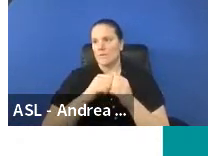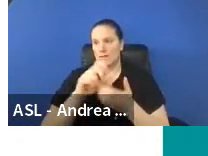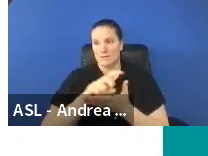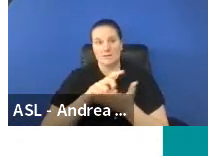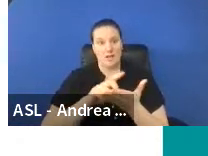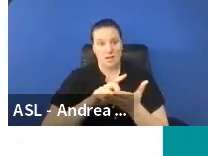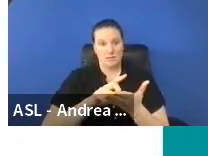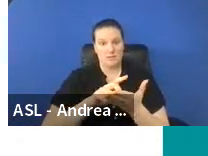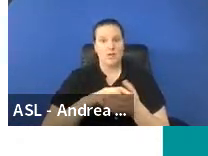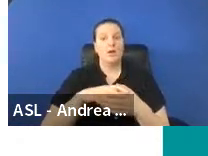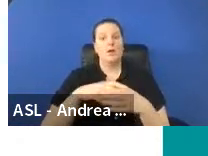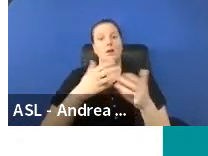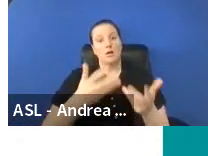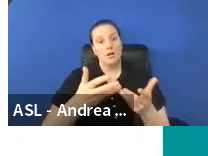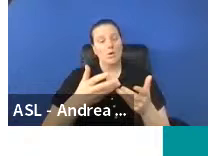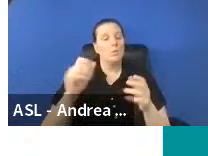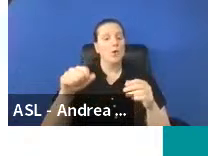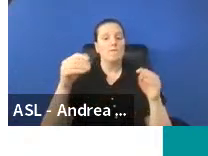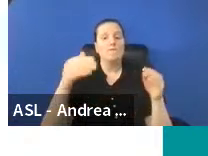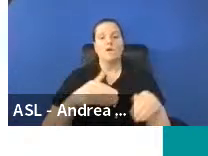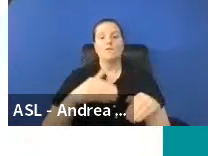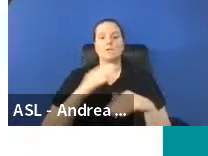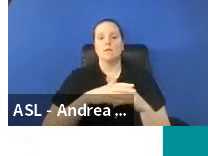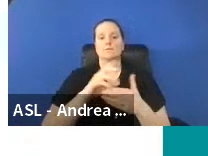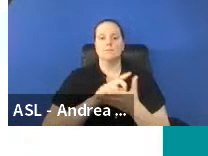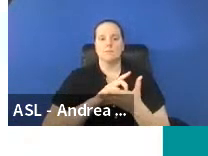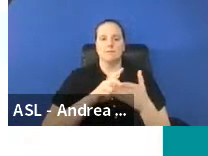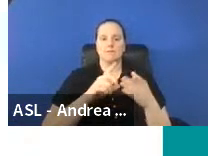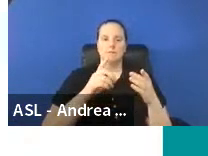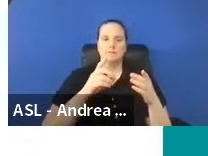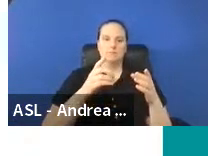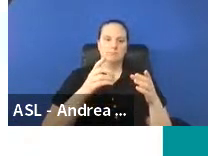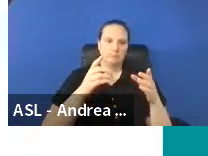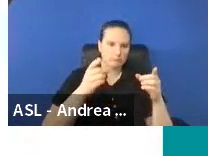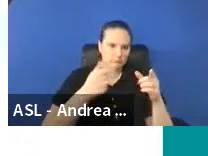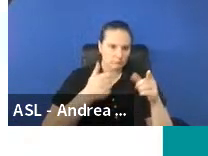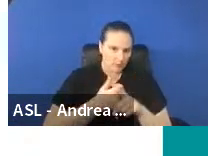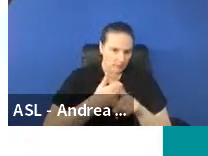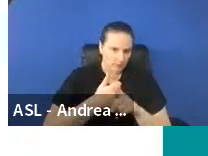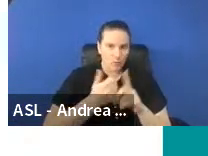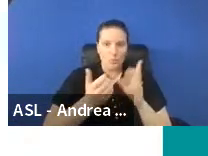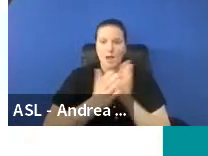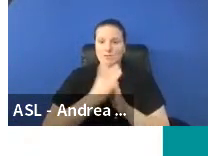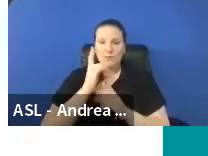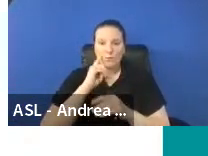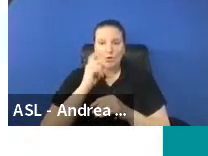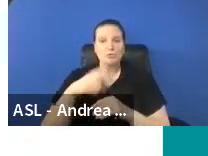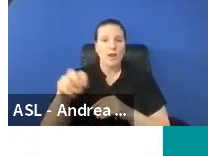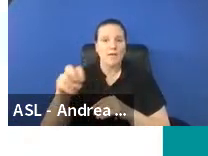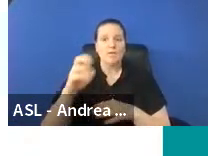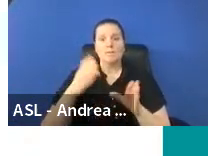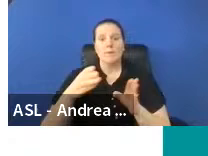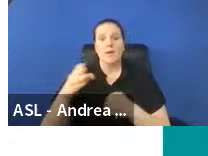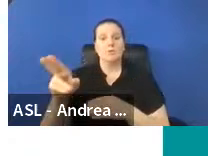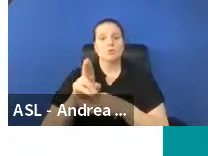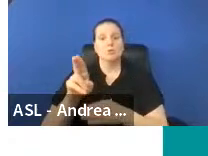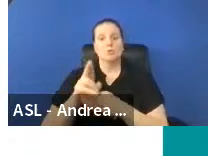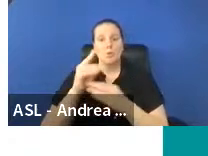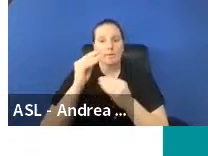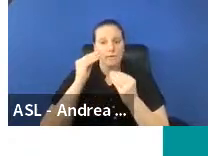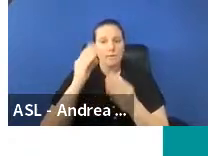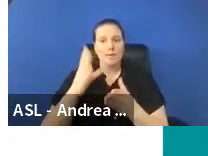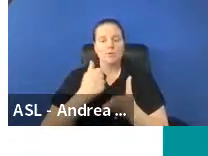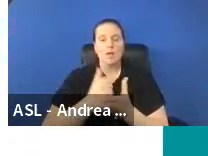designs, rather than focusing on the specific designs themselves. We also asked for travel pattern and user information to help